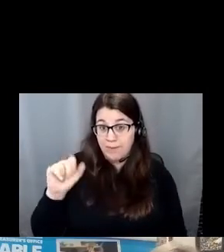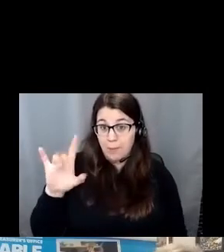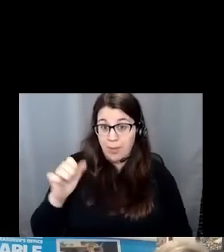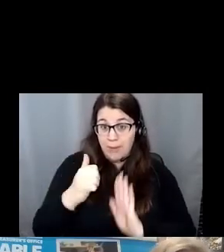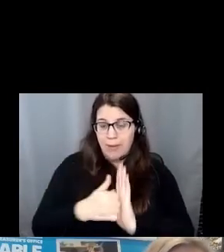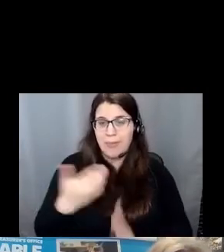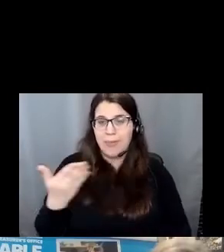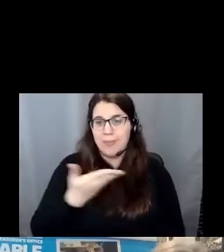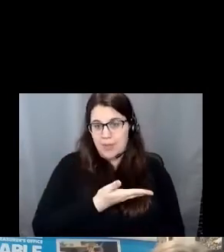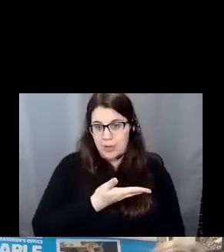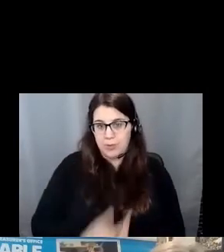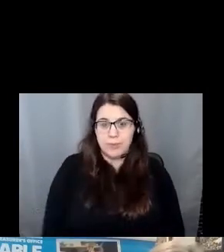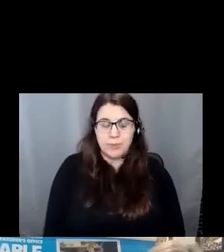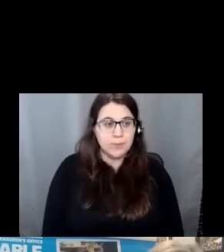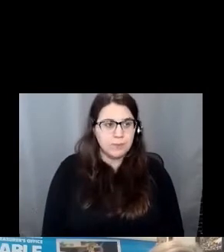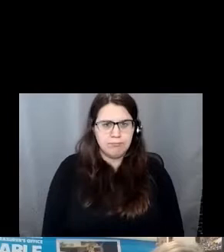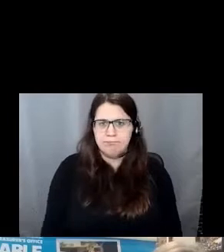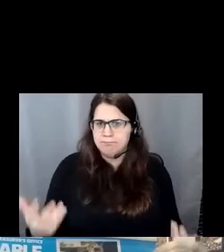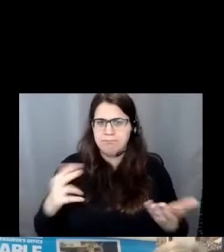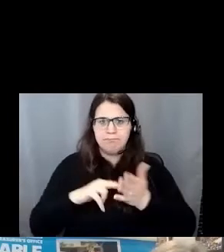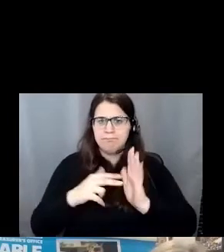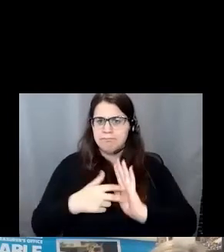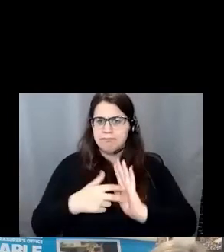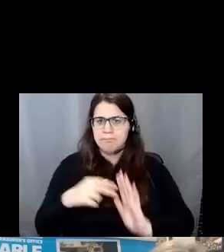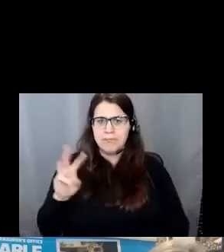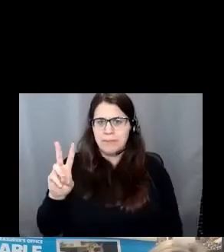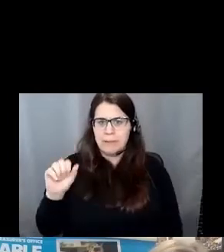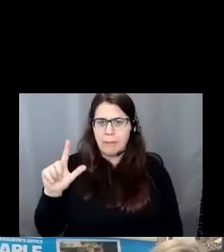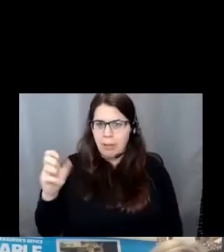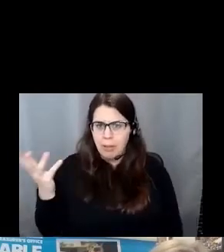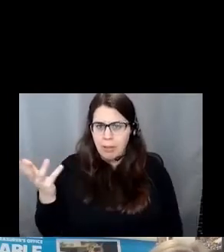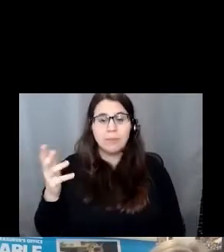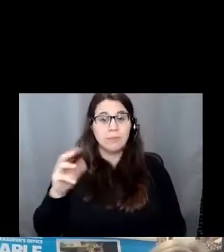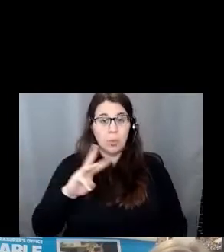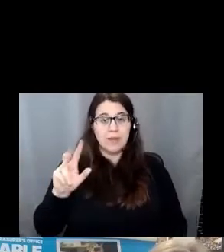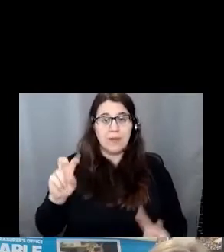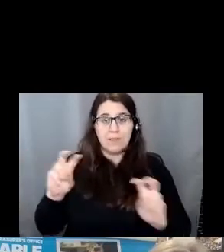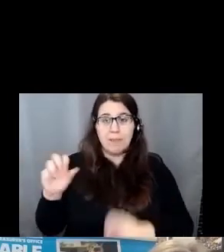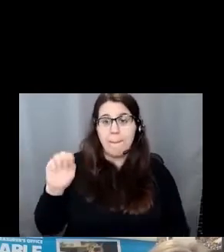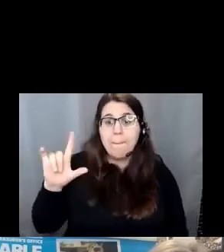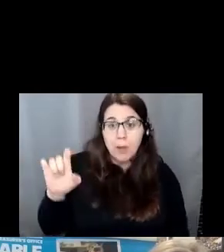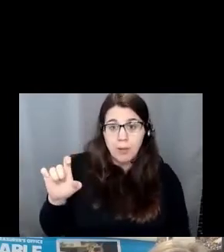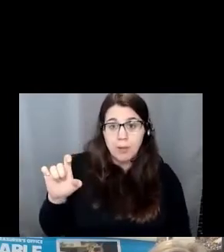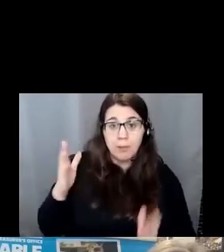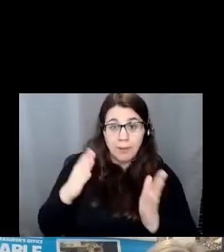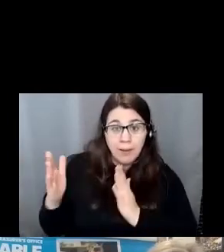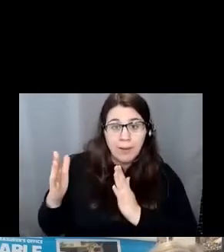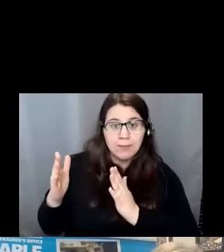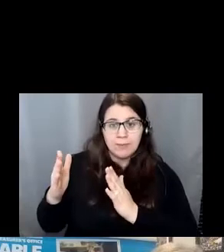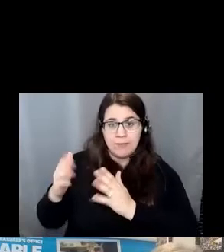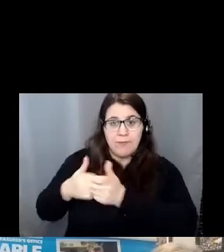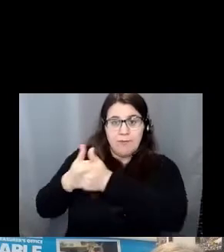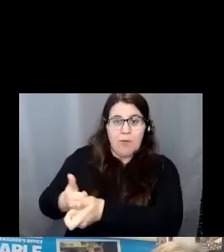So what is WVABLE? It is West Virginia's ABLE plan and is based on federal legislation called the